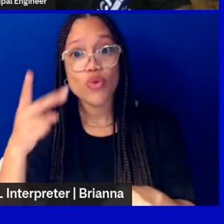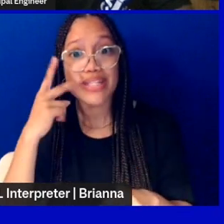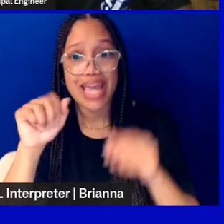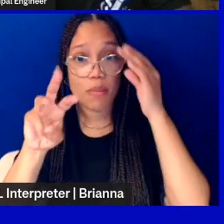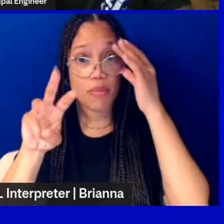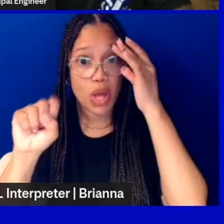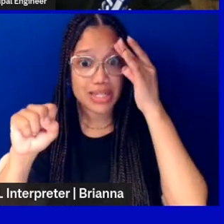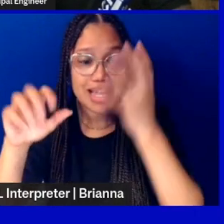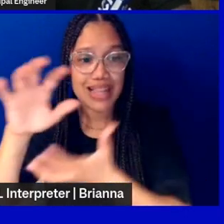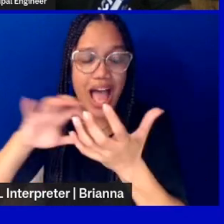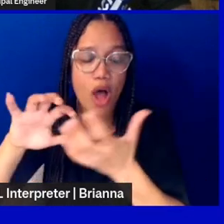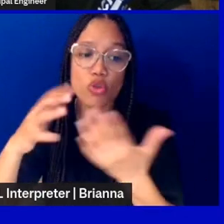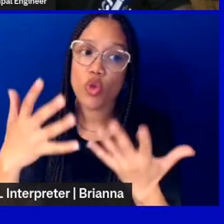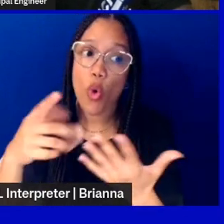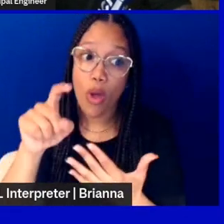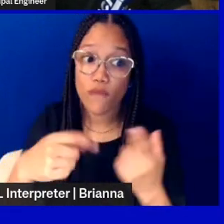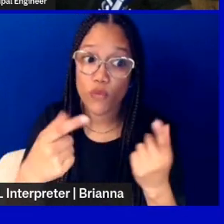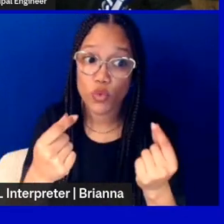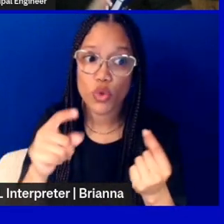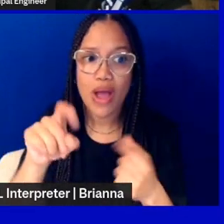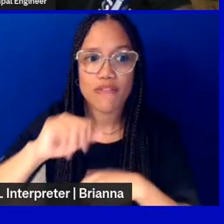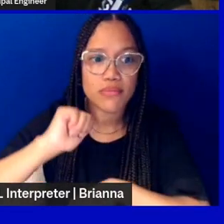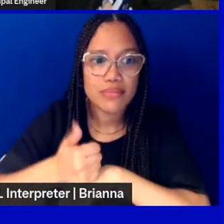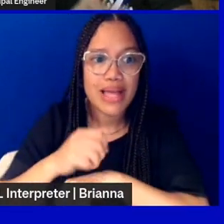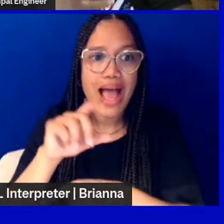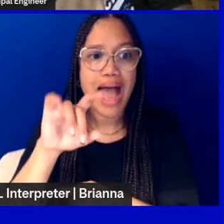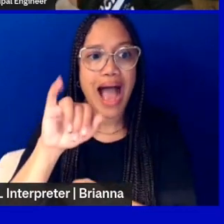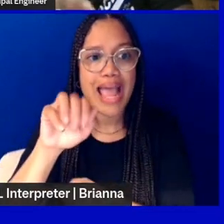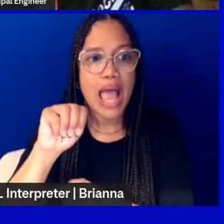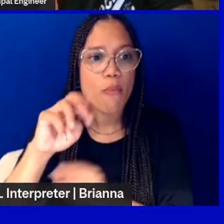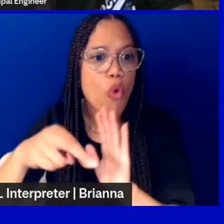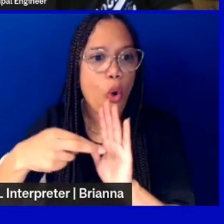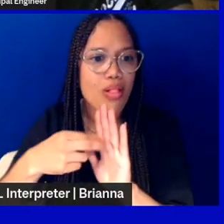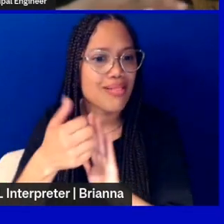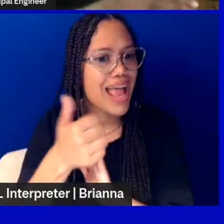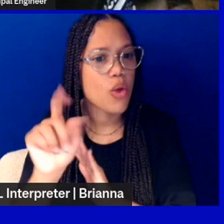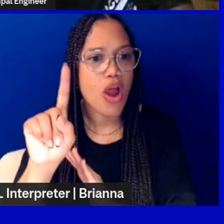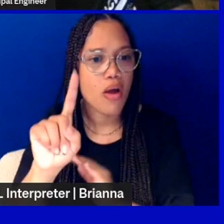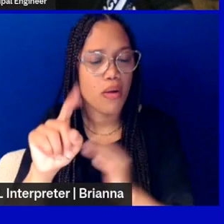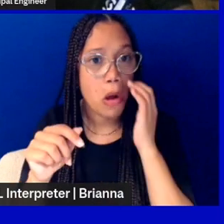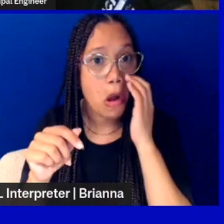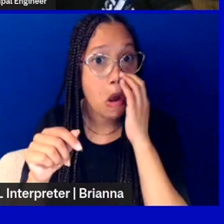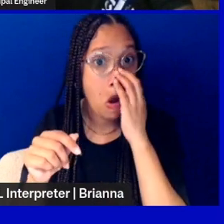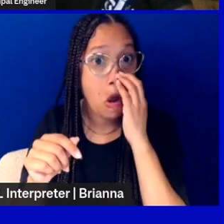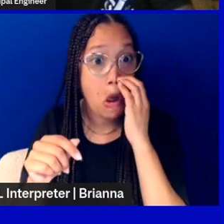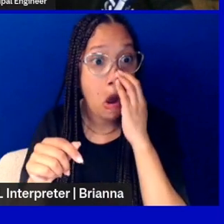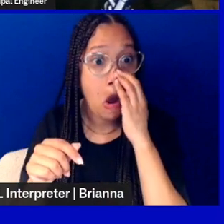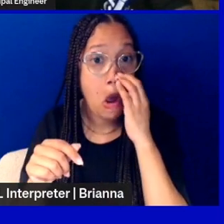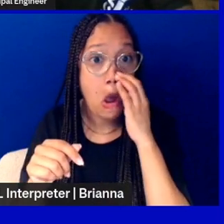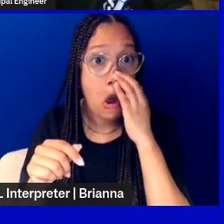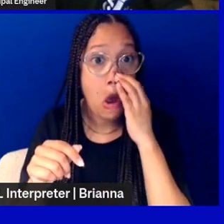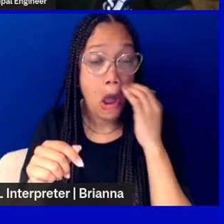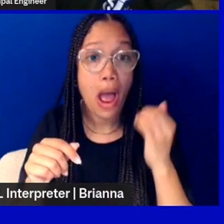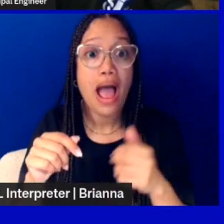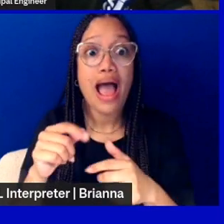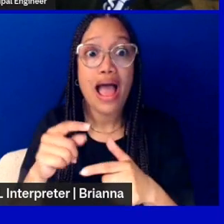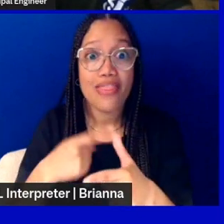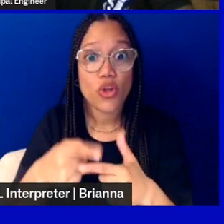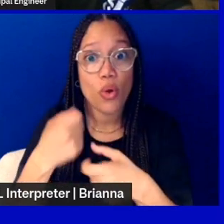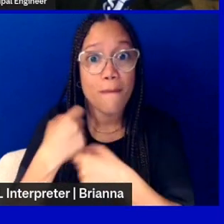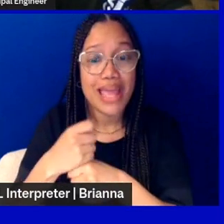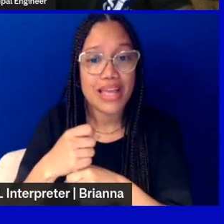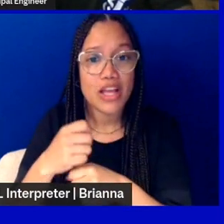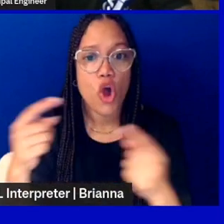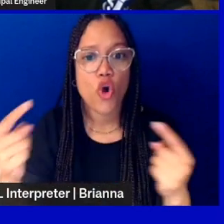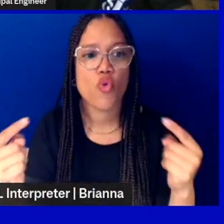what essentially you need to do, you need to create an IAM role anywhere, which is one layer before, IAM role. And you need to create a trust between